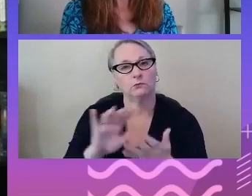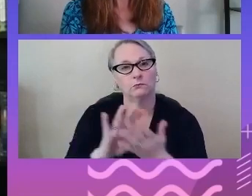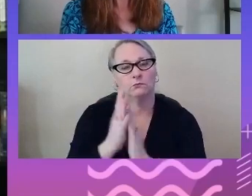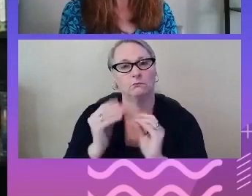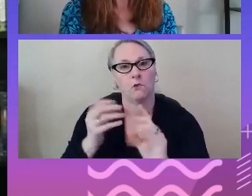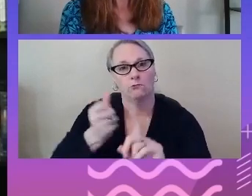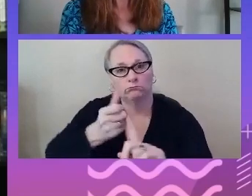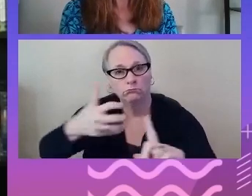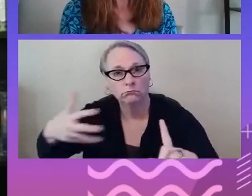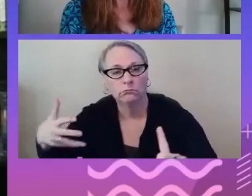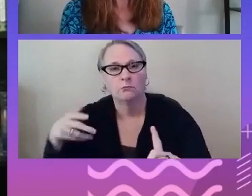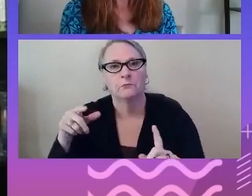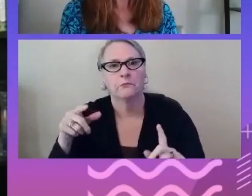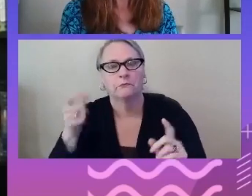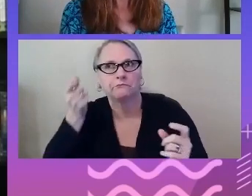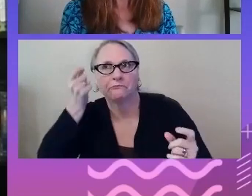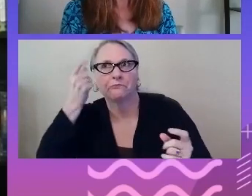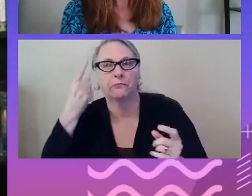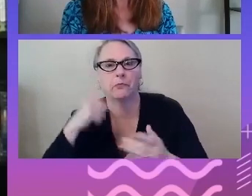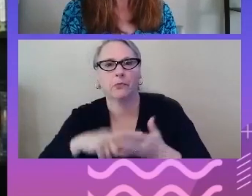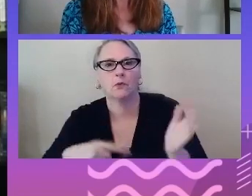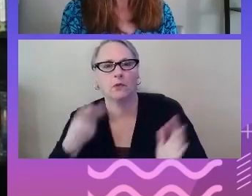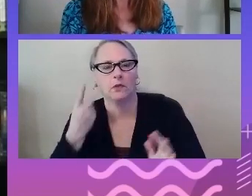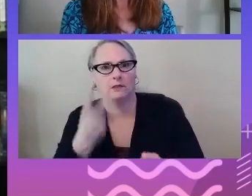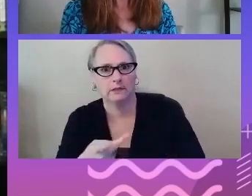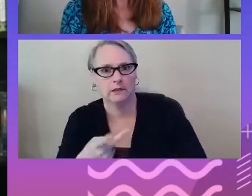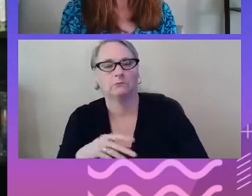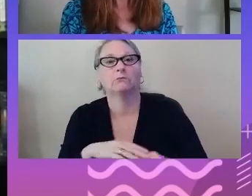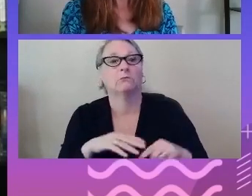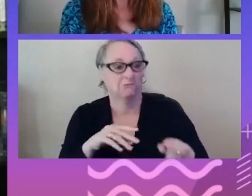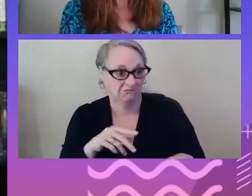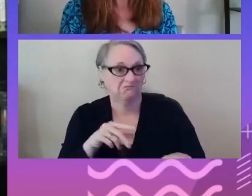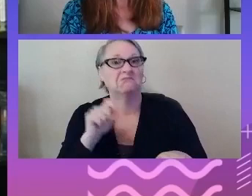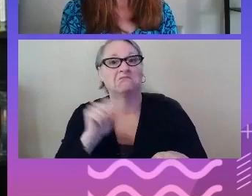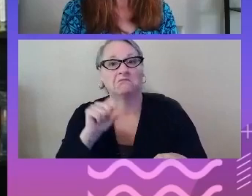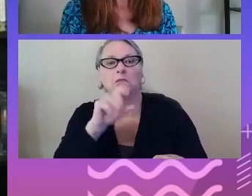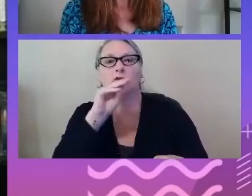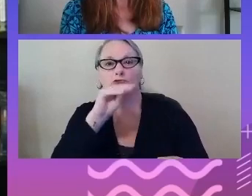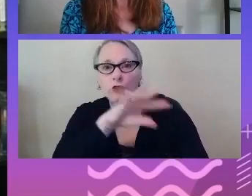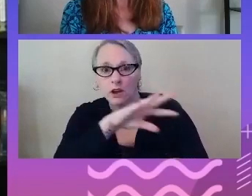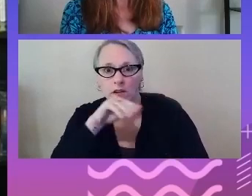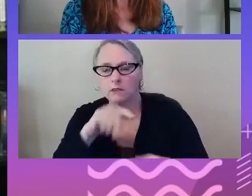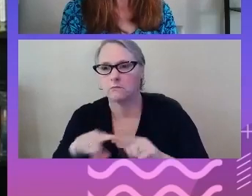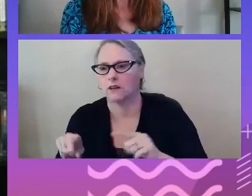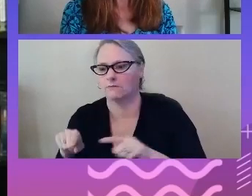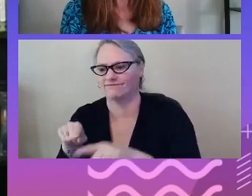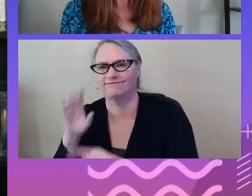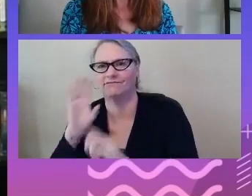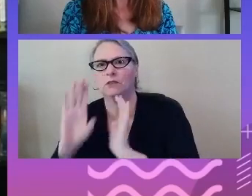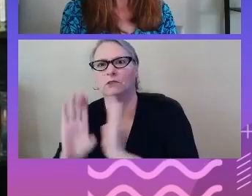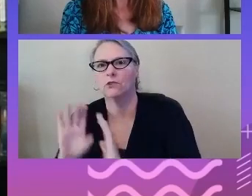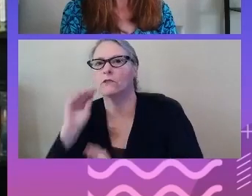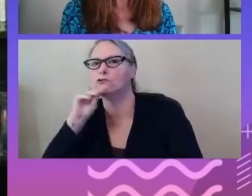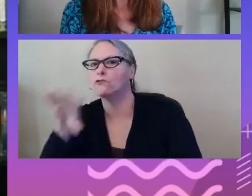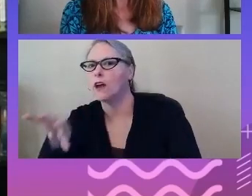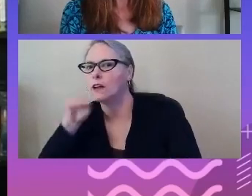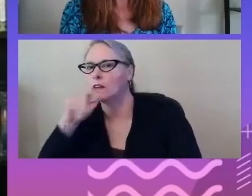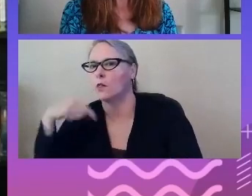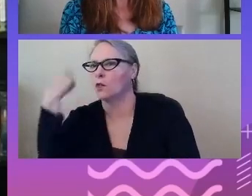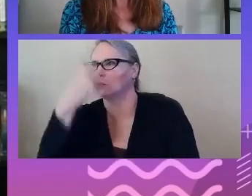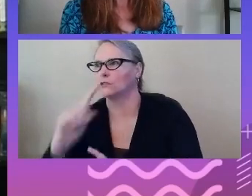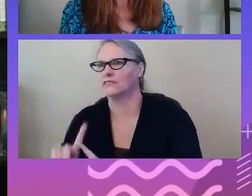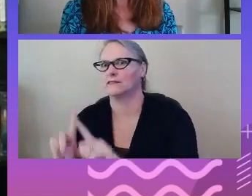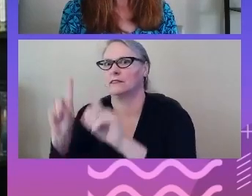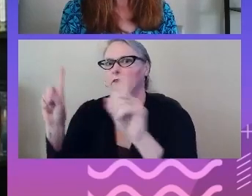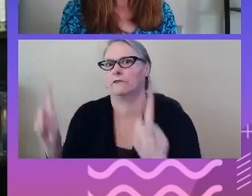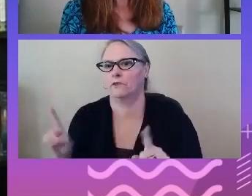then you might want to find a different picture of a dragon to see if they could still be able to answer that question correctly with the dragon looking a little